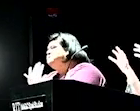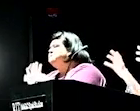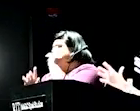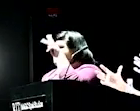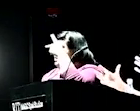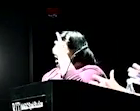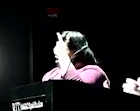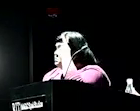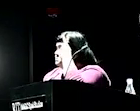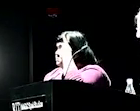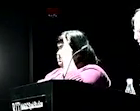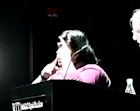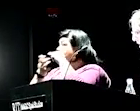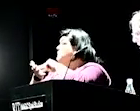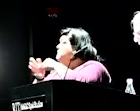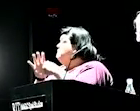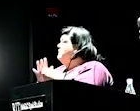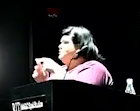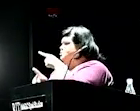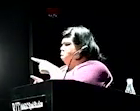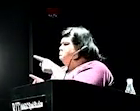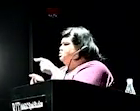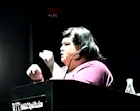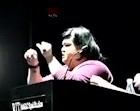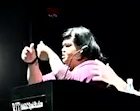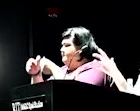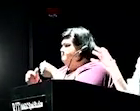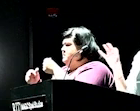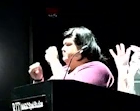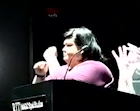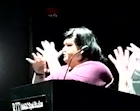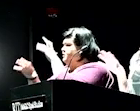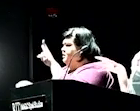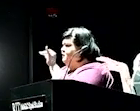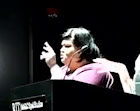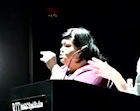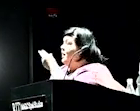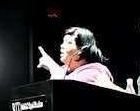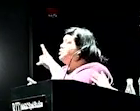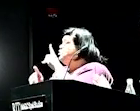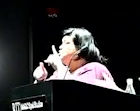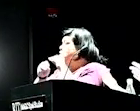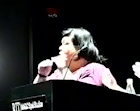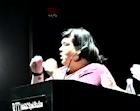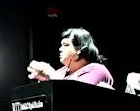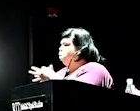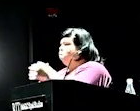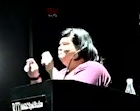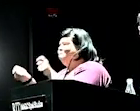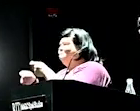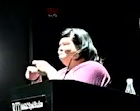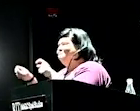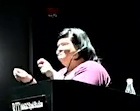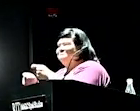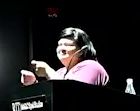you're shaping the vision and you're organizing, you're conducting.